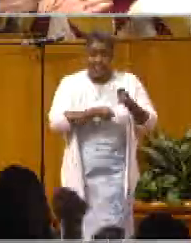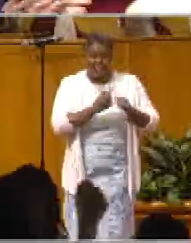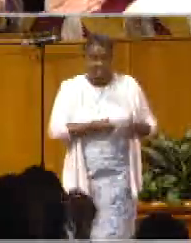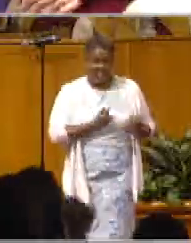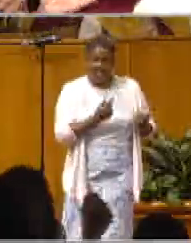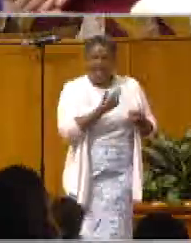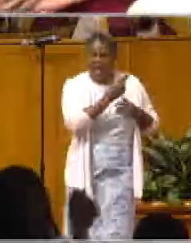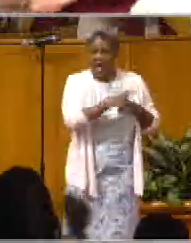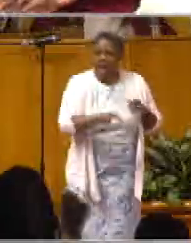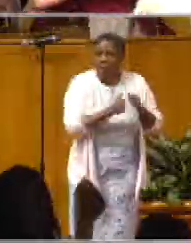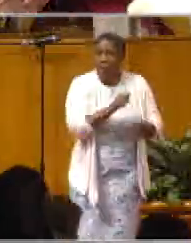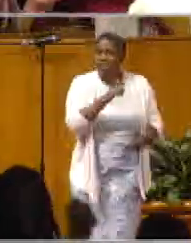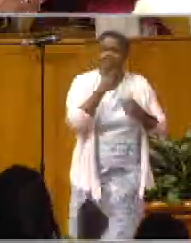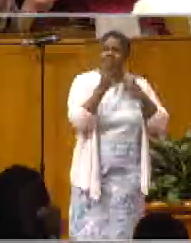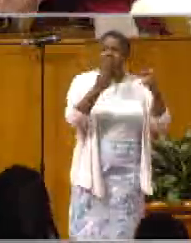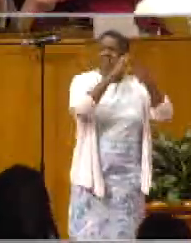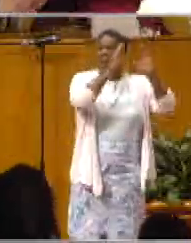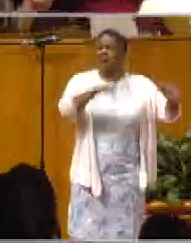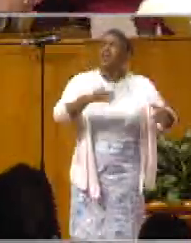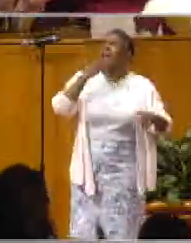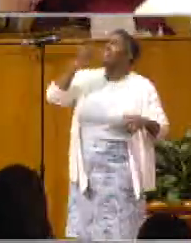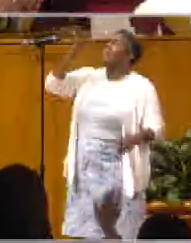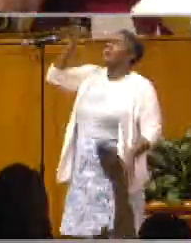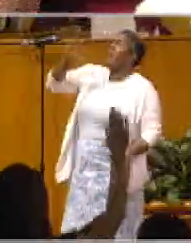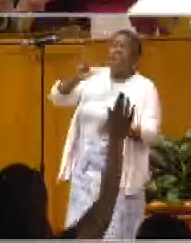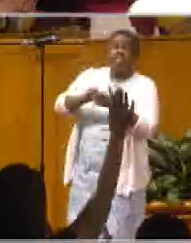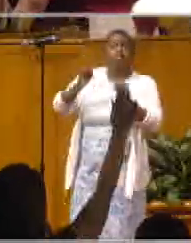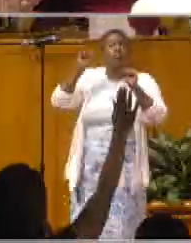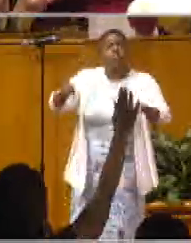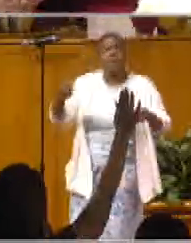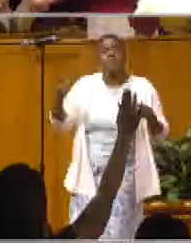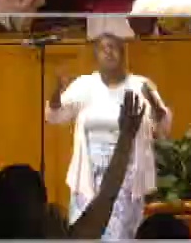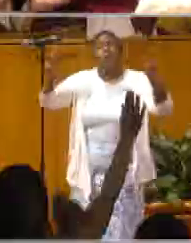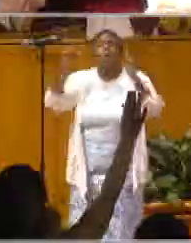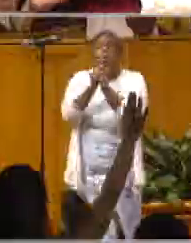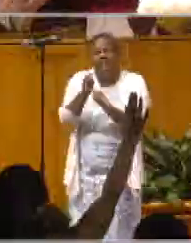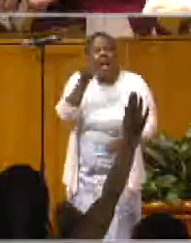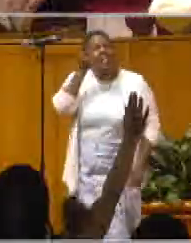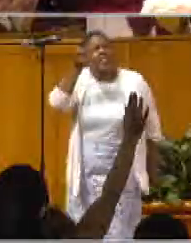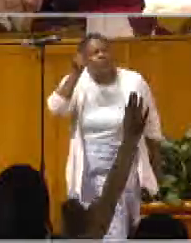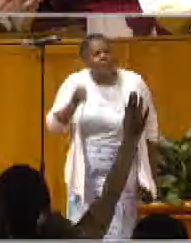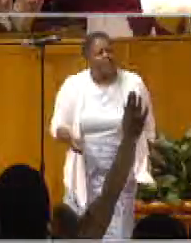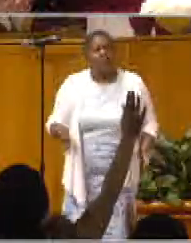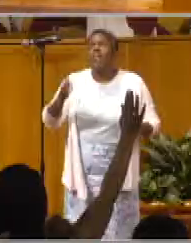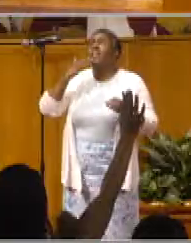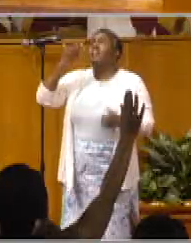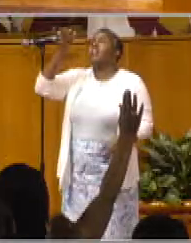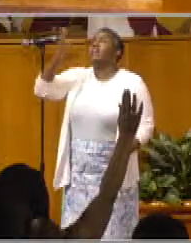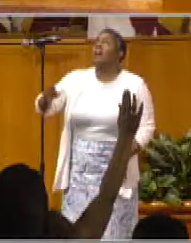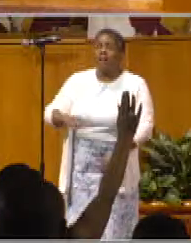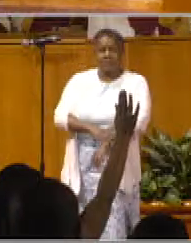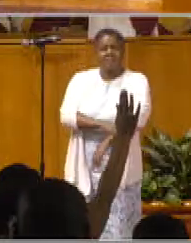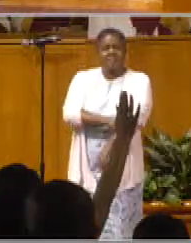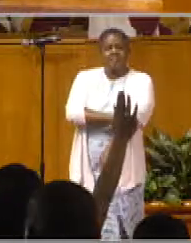6. And somebody can thank God that you made it with a little something.